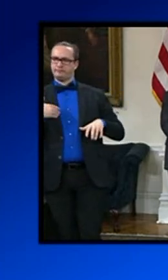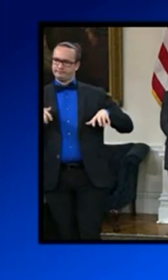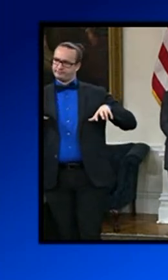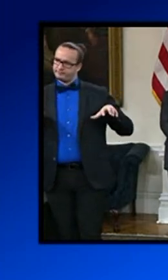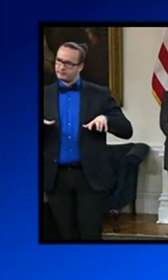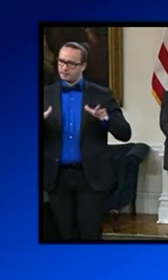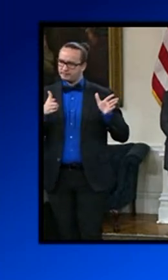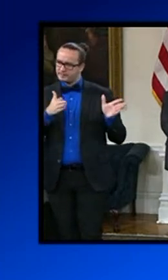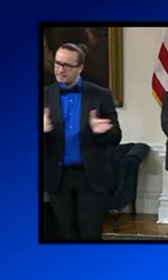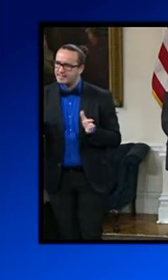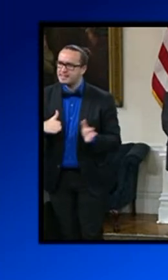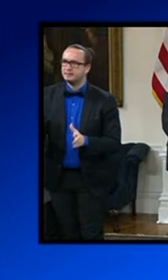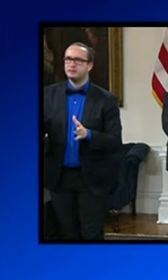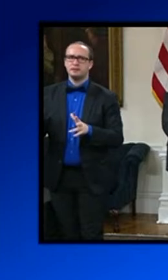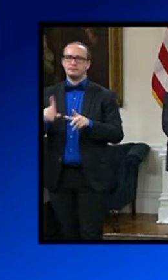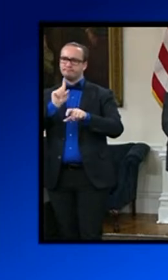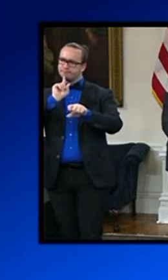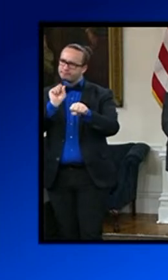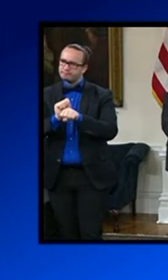proceed.